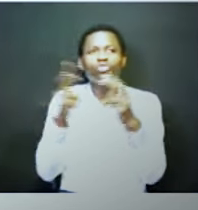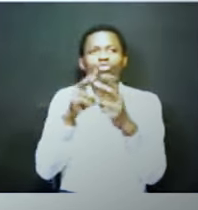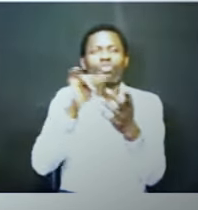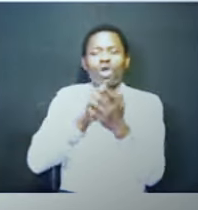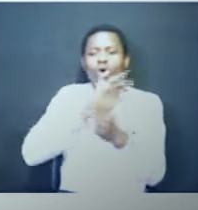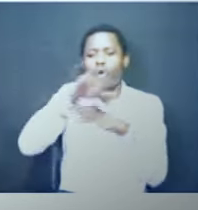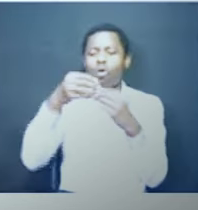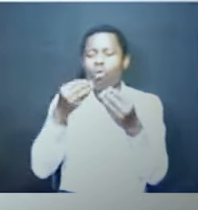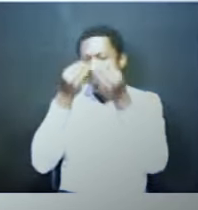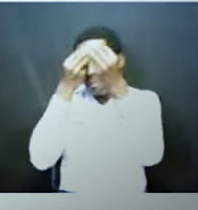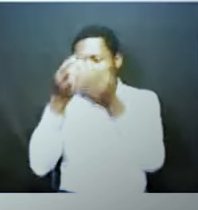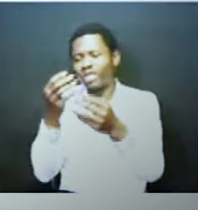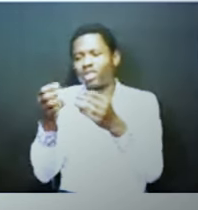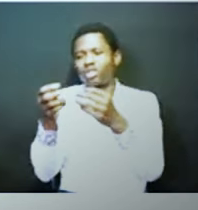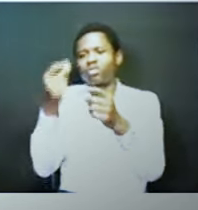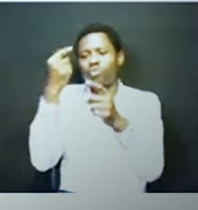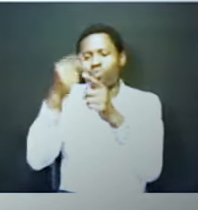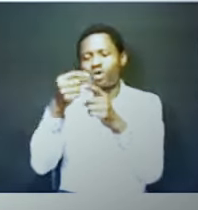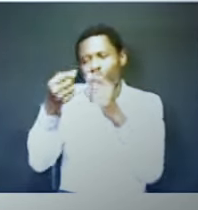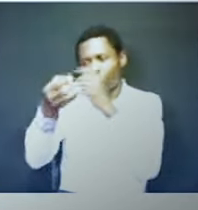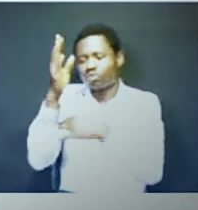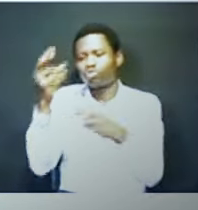Christ. To make them and us